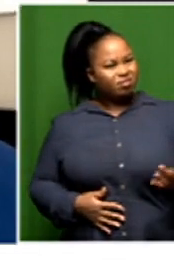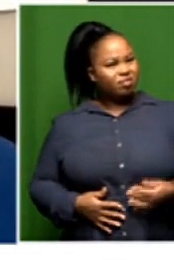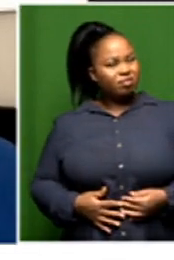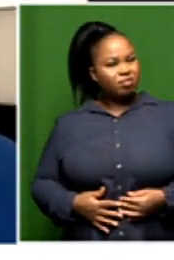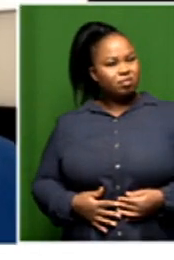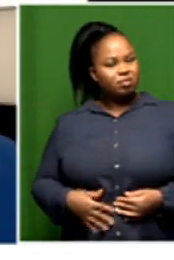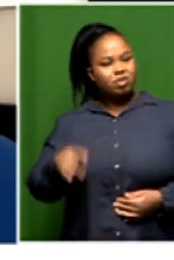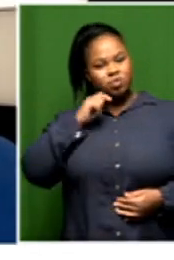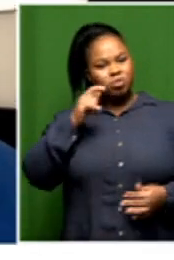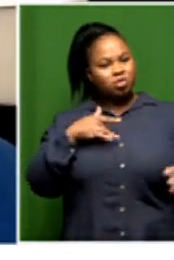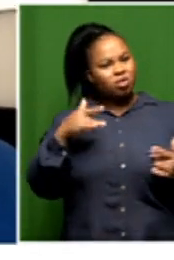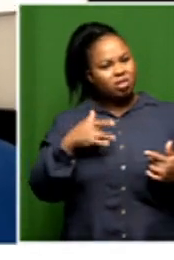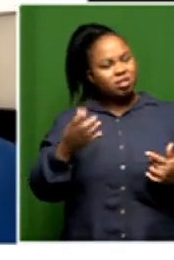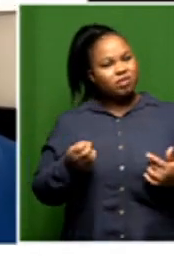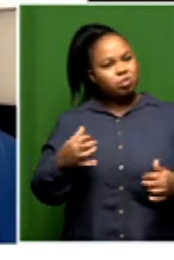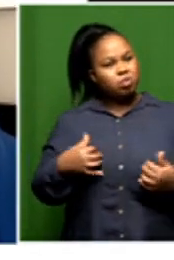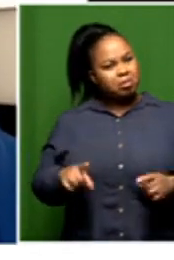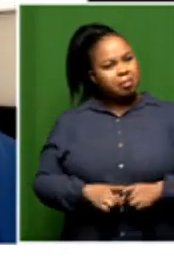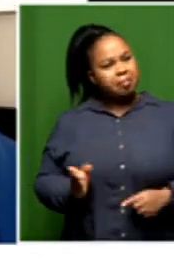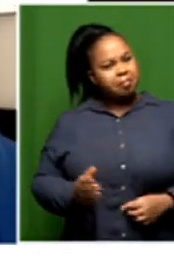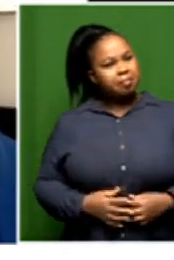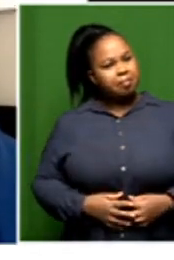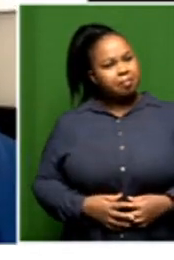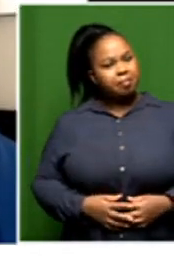That is a bit concerning. Did that worry you as well?